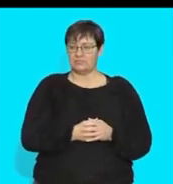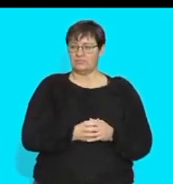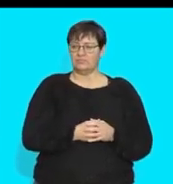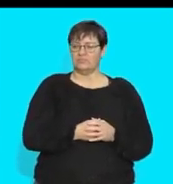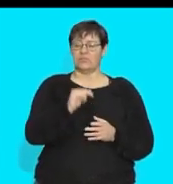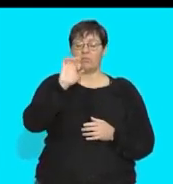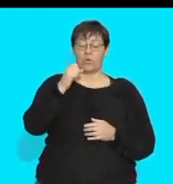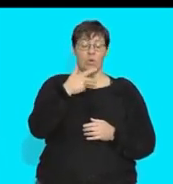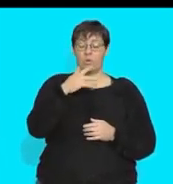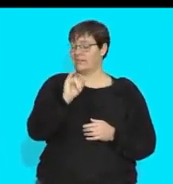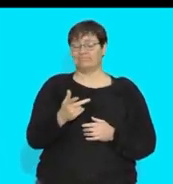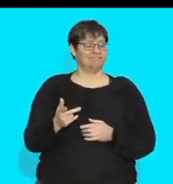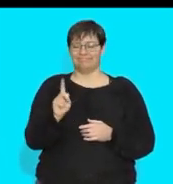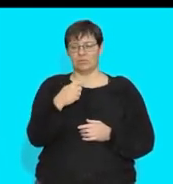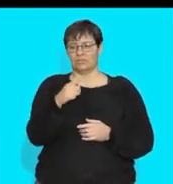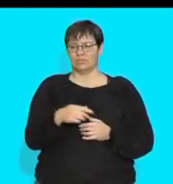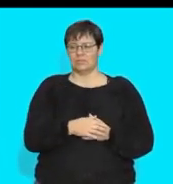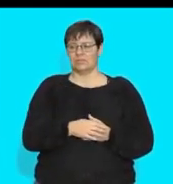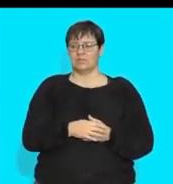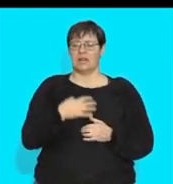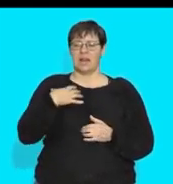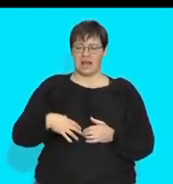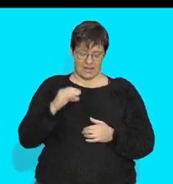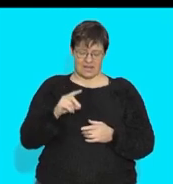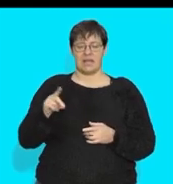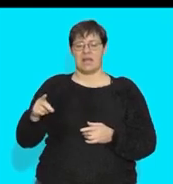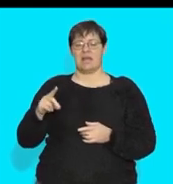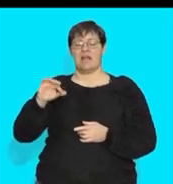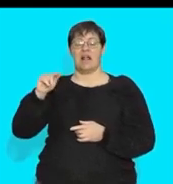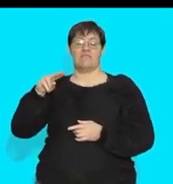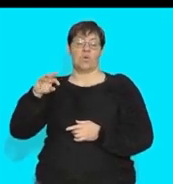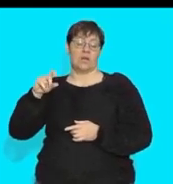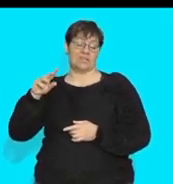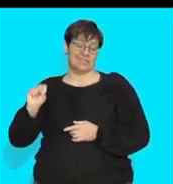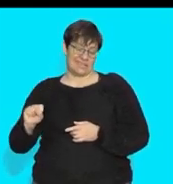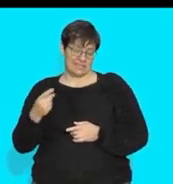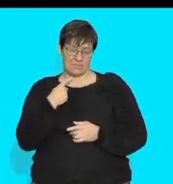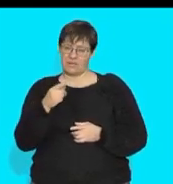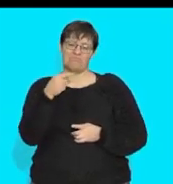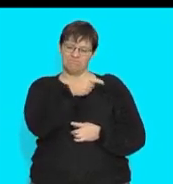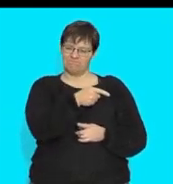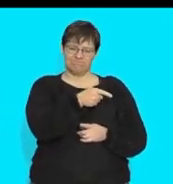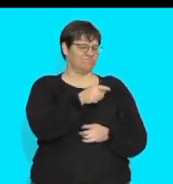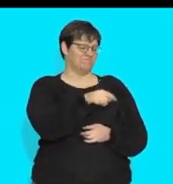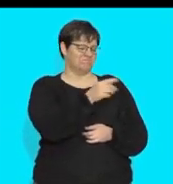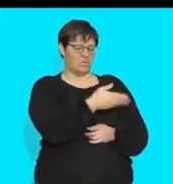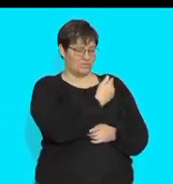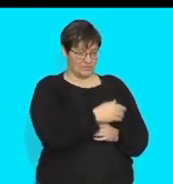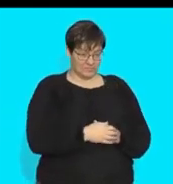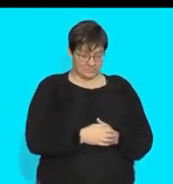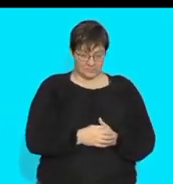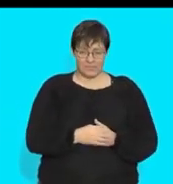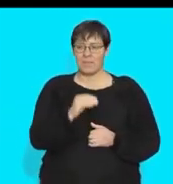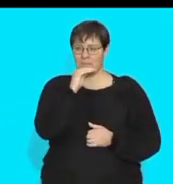mistake. D is a bronchiole. No. Right, yes, I've got lung, alveolus, but the bronchi makes